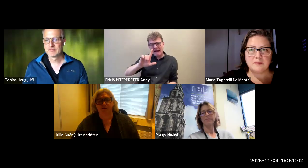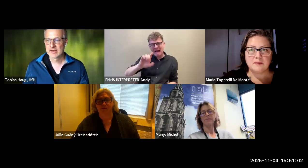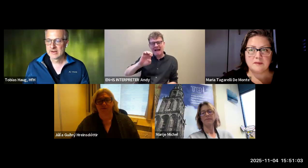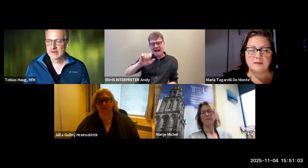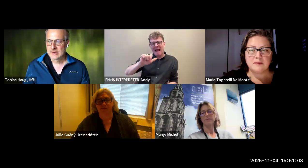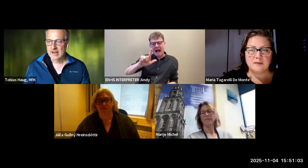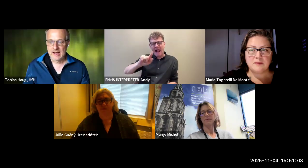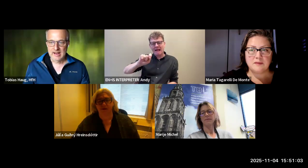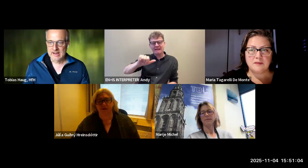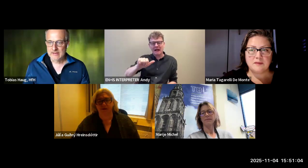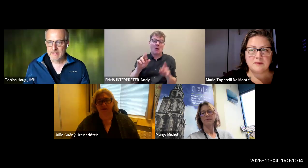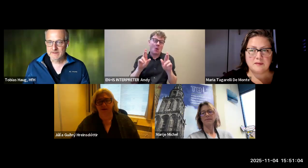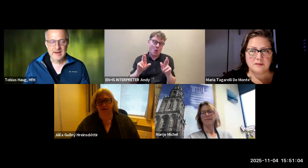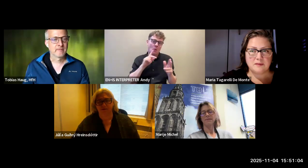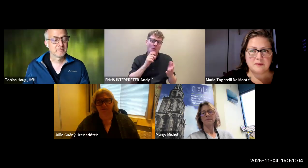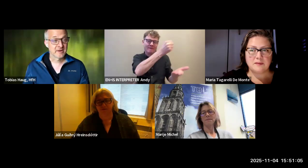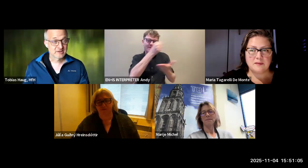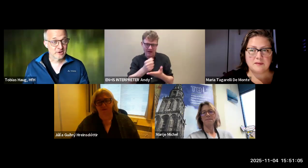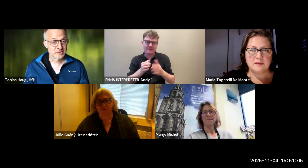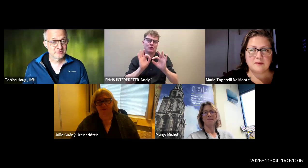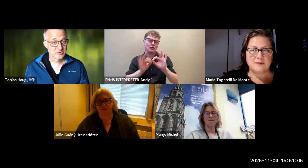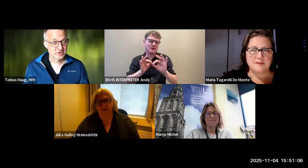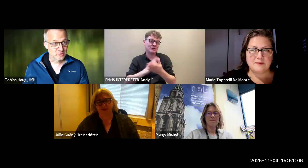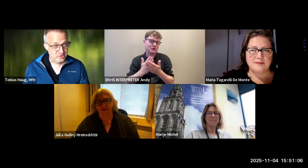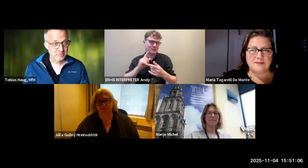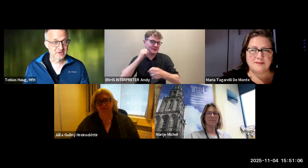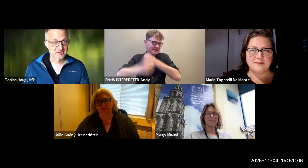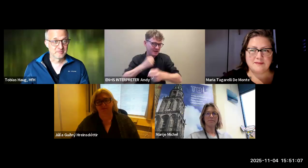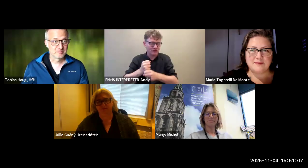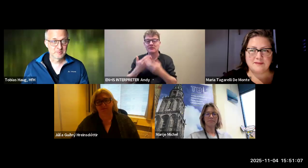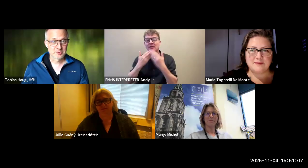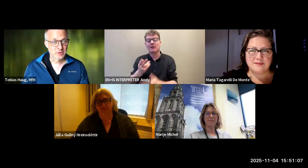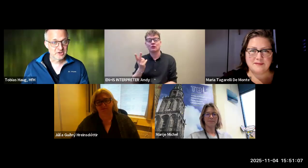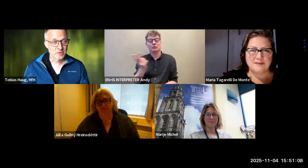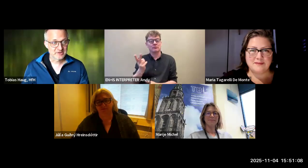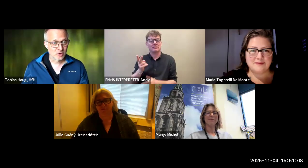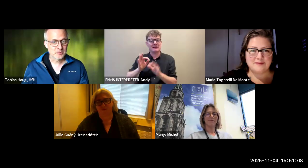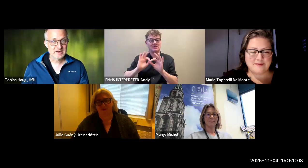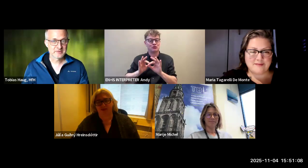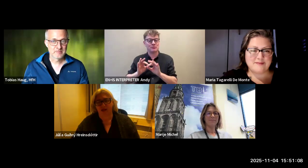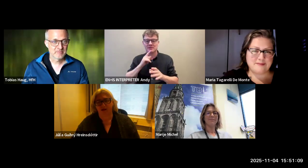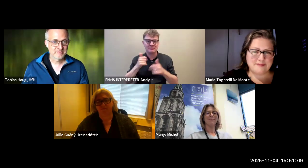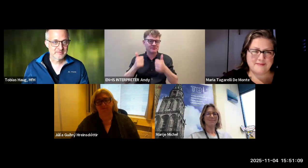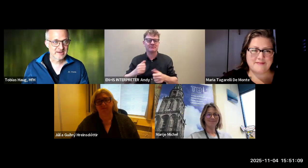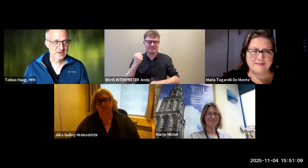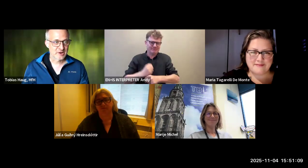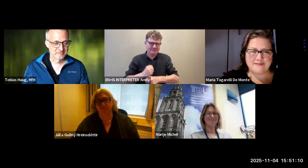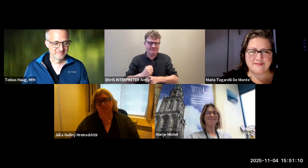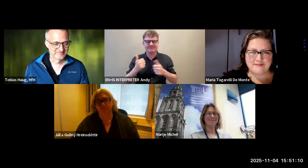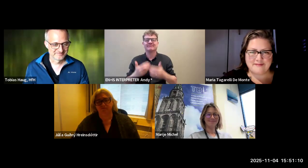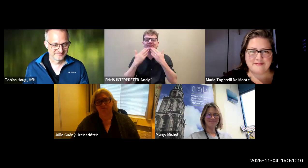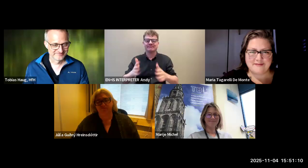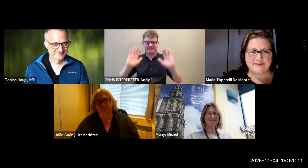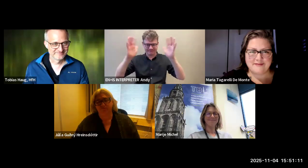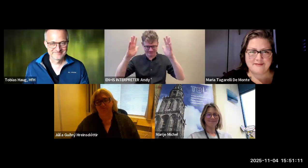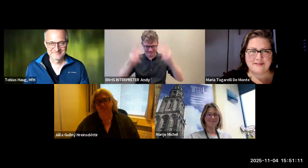next year. And yeah, thanks a lot to the two interpreters. Great job as always. Thanks a